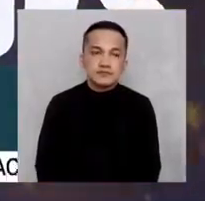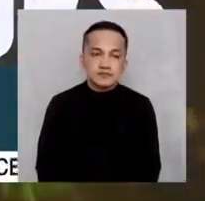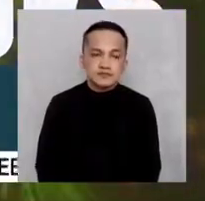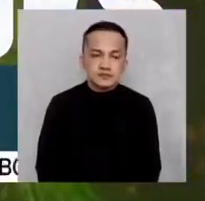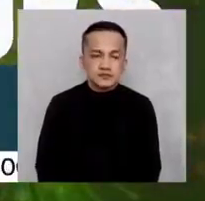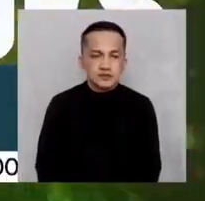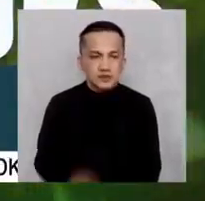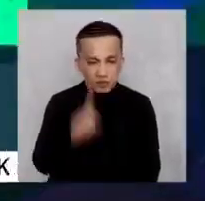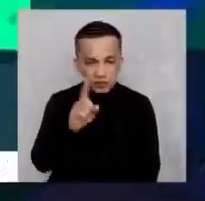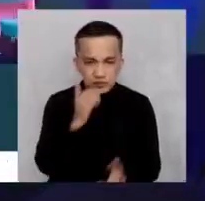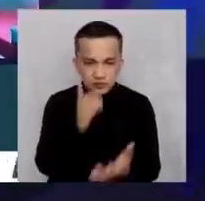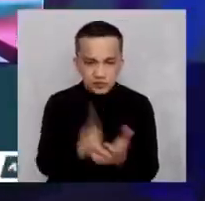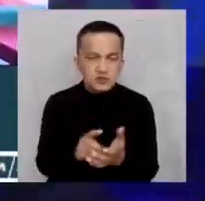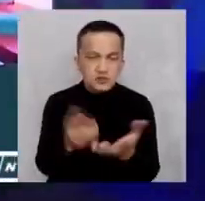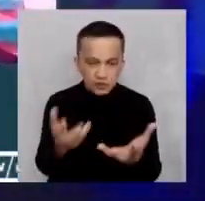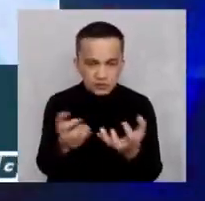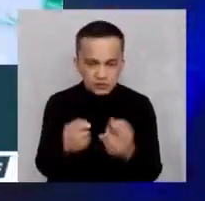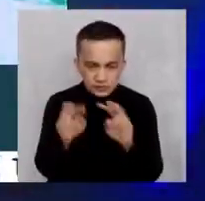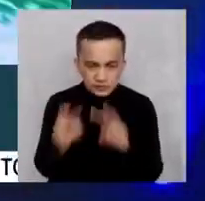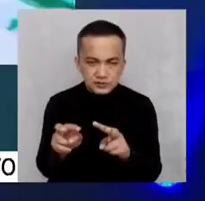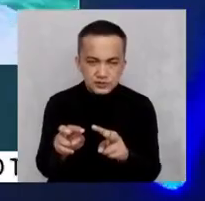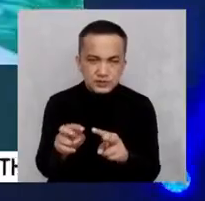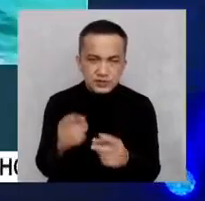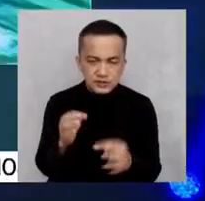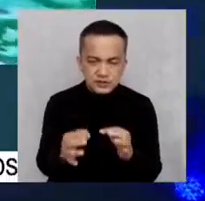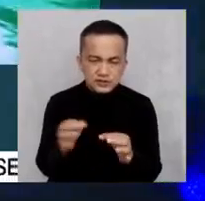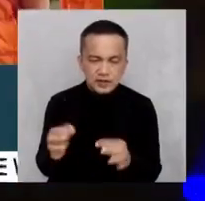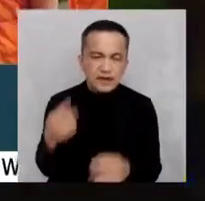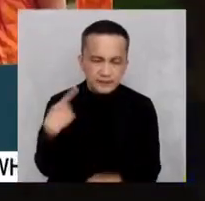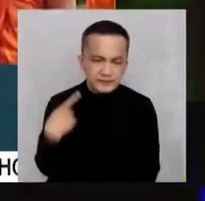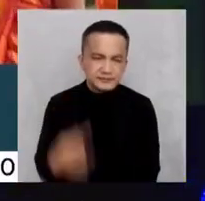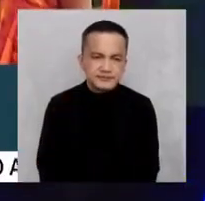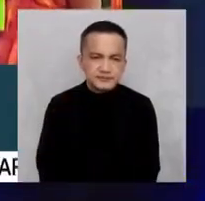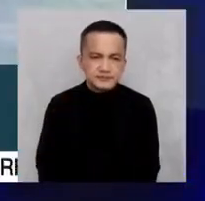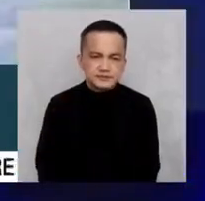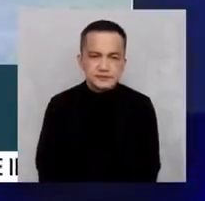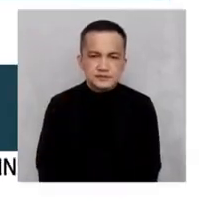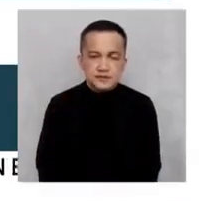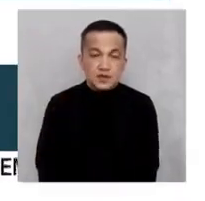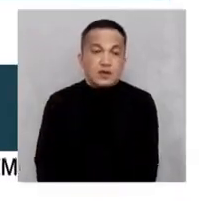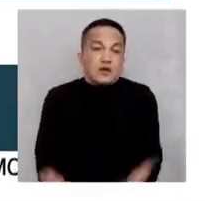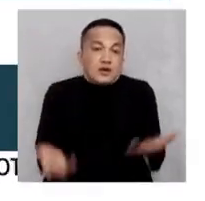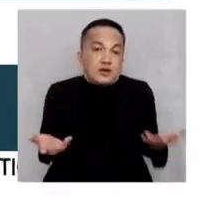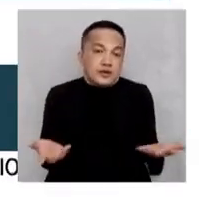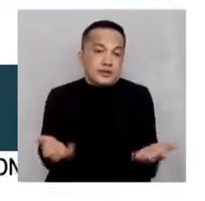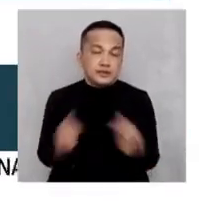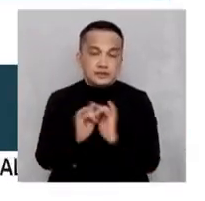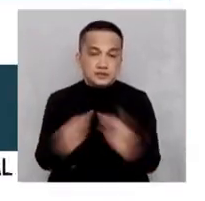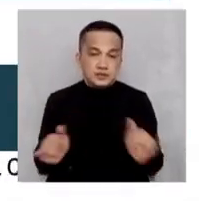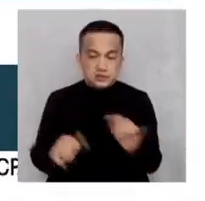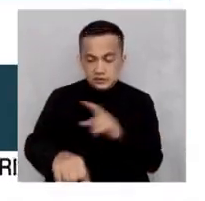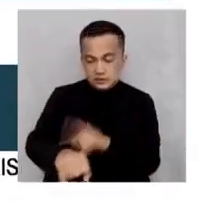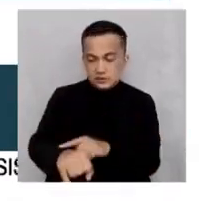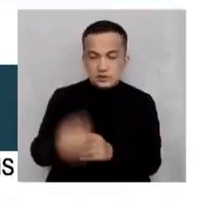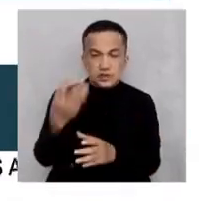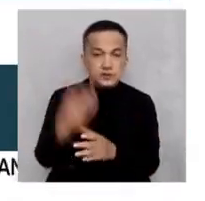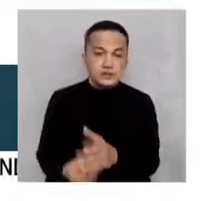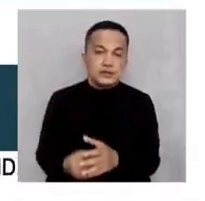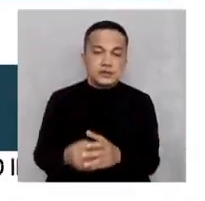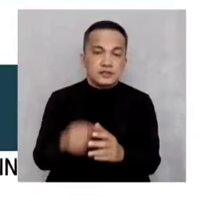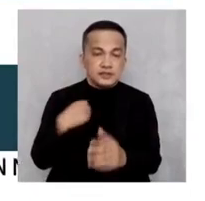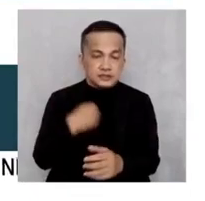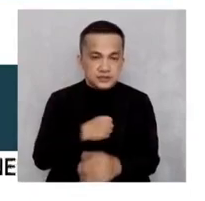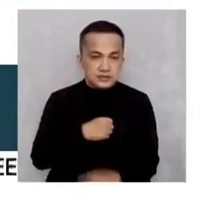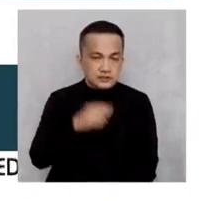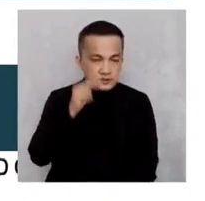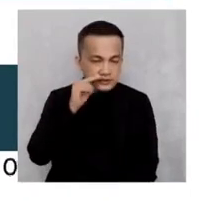document that you want to see if we do have the hearing. Okay, we're going to have to leave it at that. We've run out of time. Senator Nancy Binay there, Chairman of the